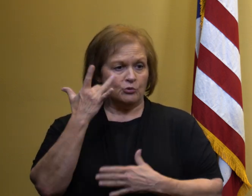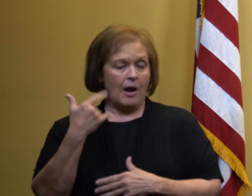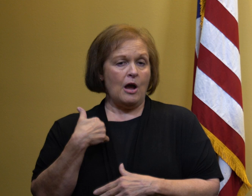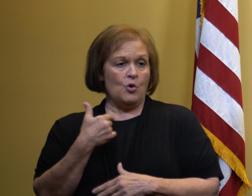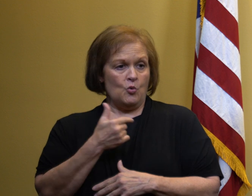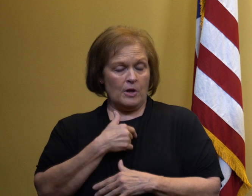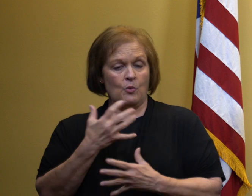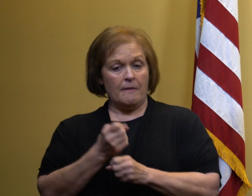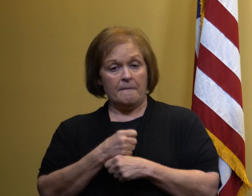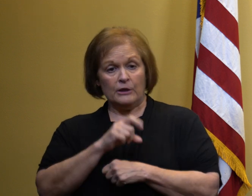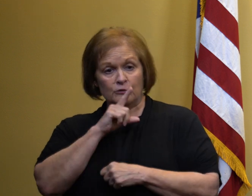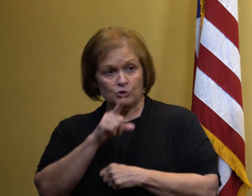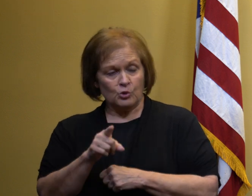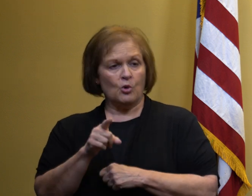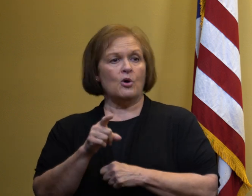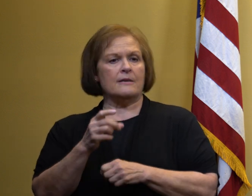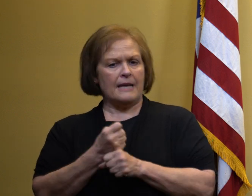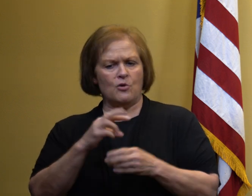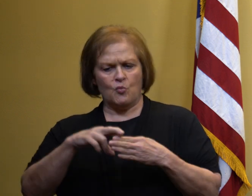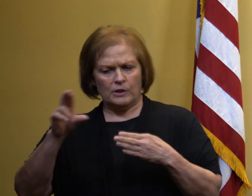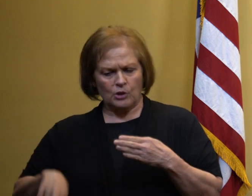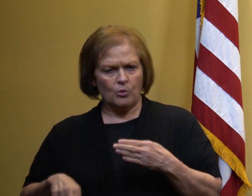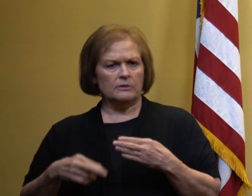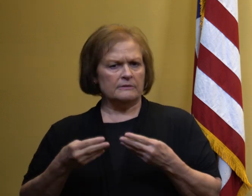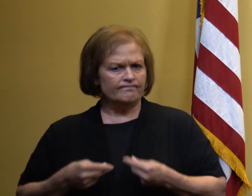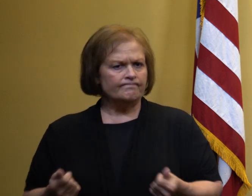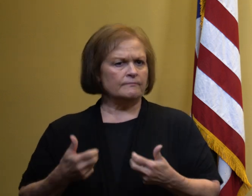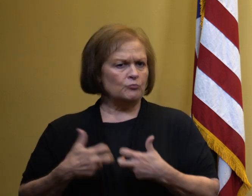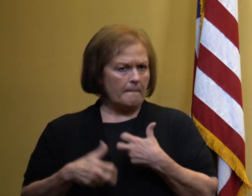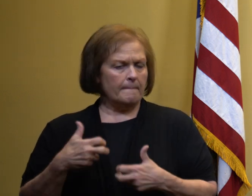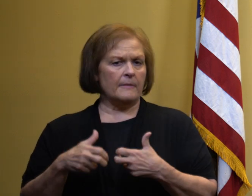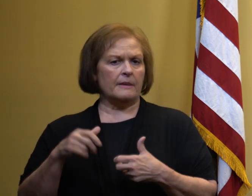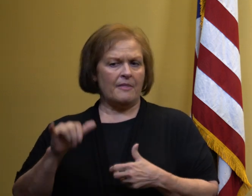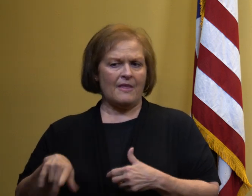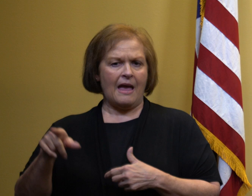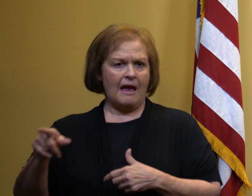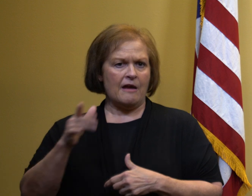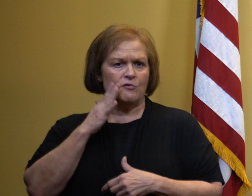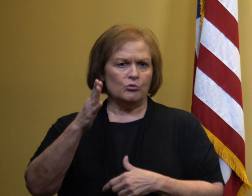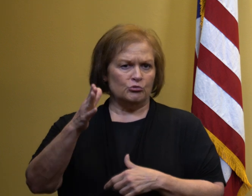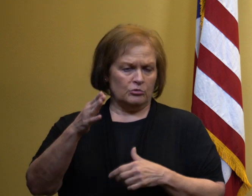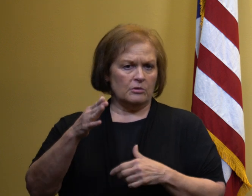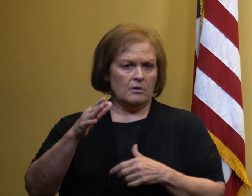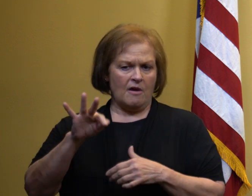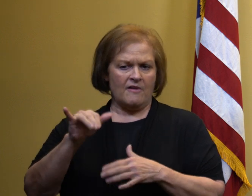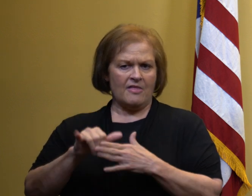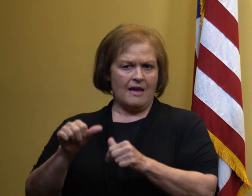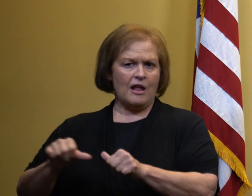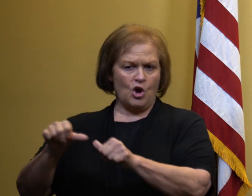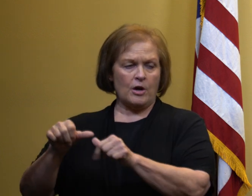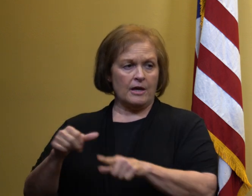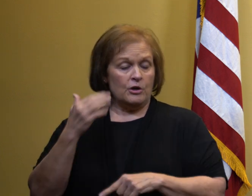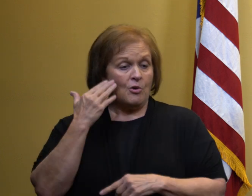on making sure that we get some resolve here, solutions as it relates to the future of this site. We know, just